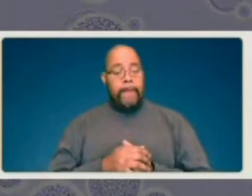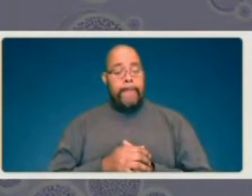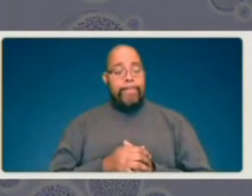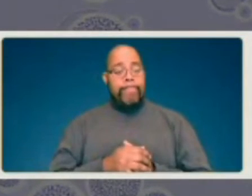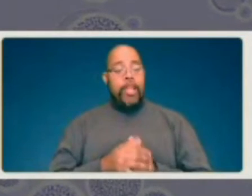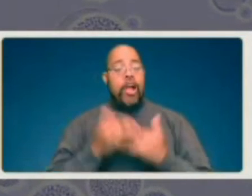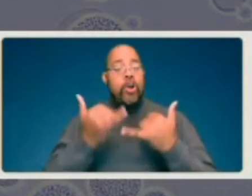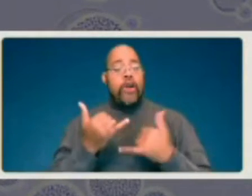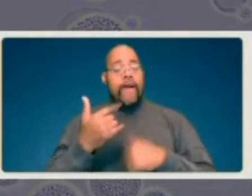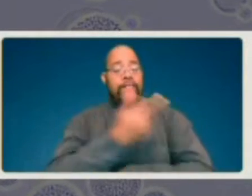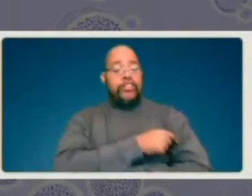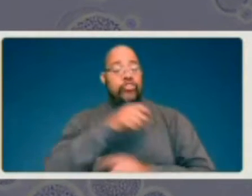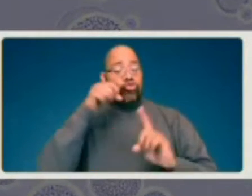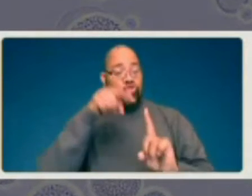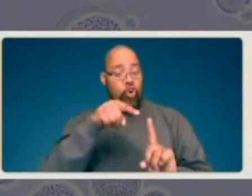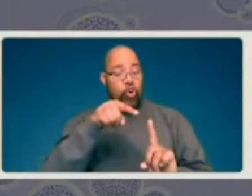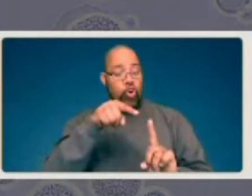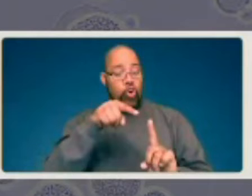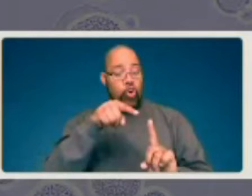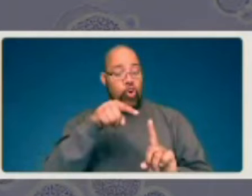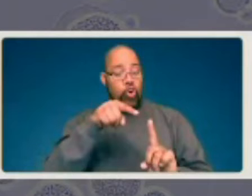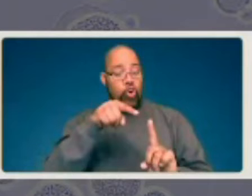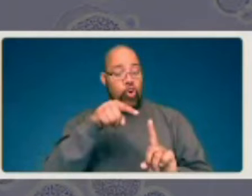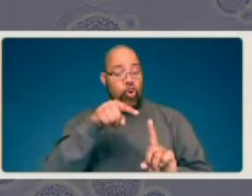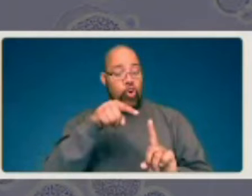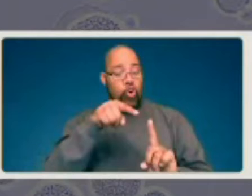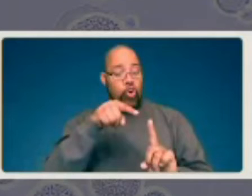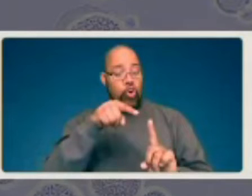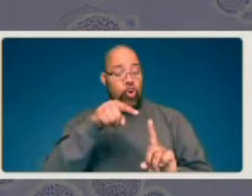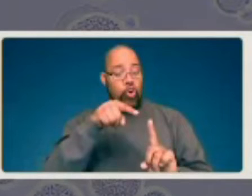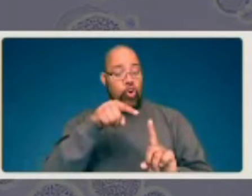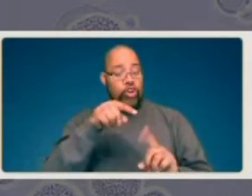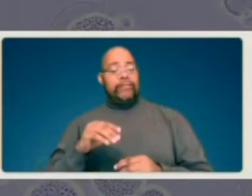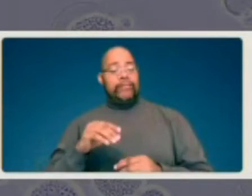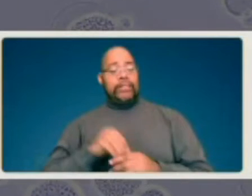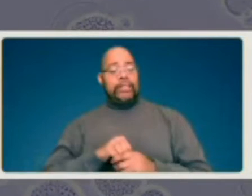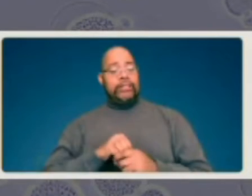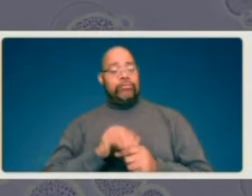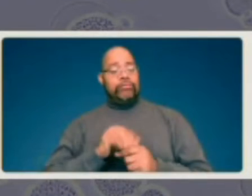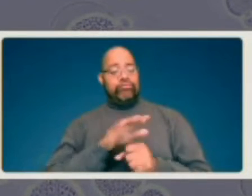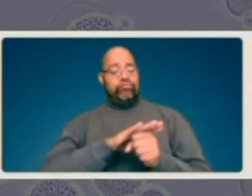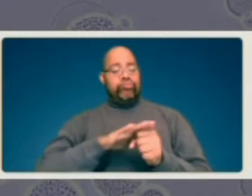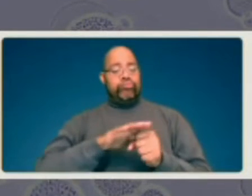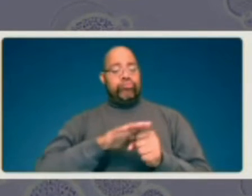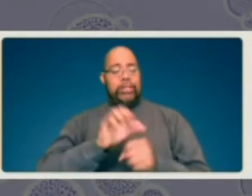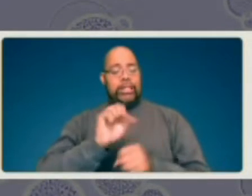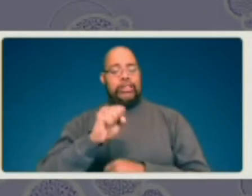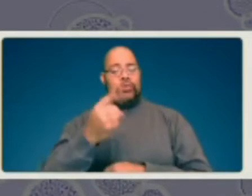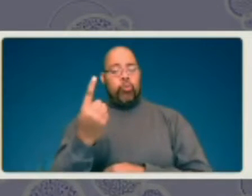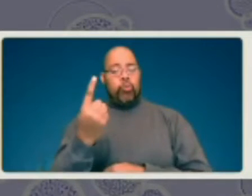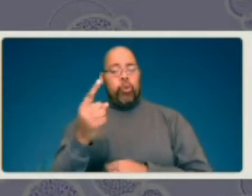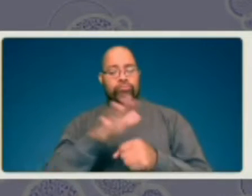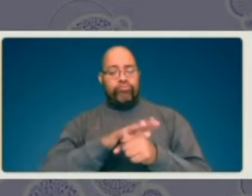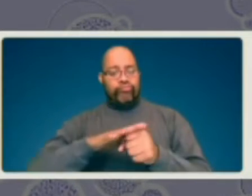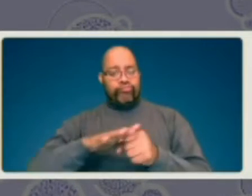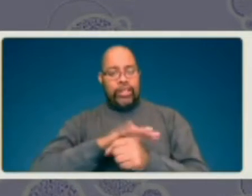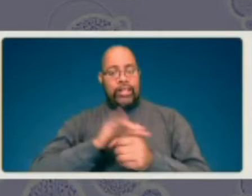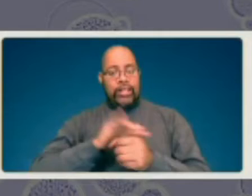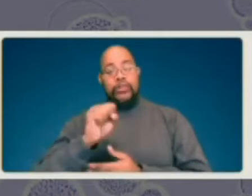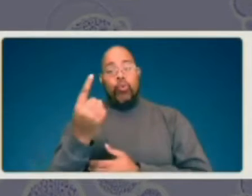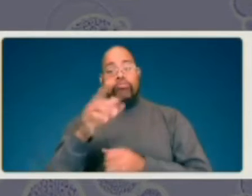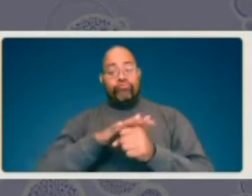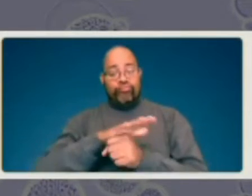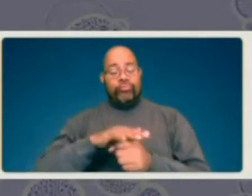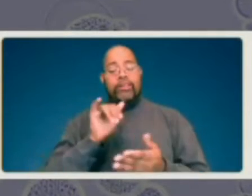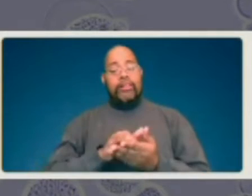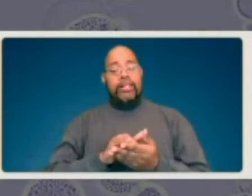The current vaccine targets neutralization-sensitive epitopes in the S1 domain, and this S1 domain is subject to